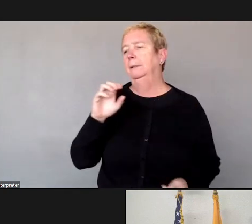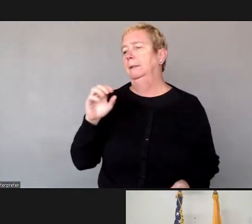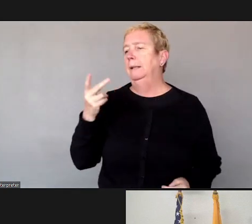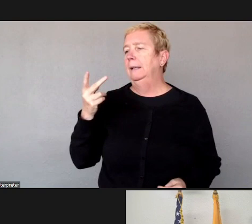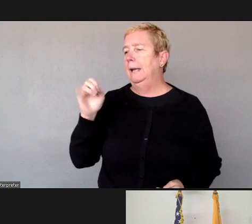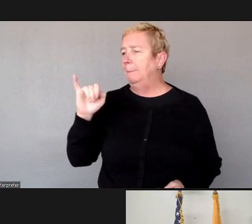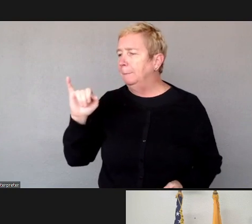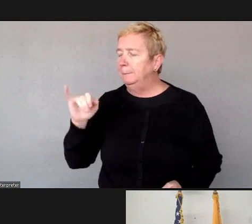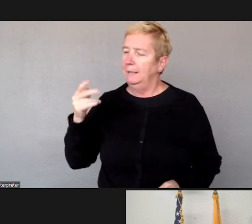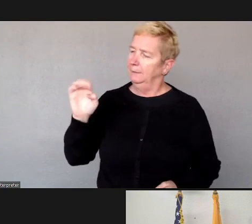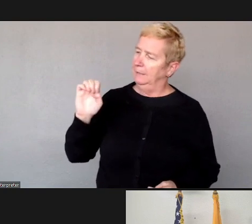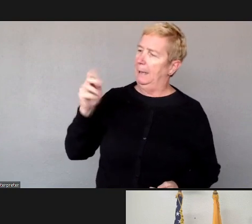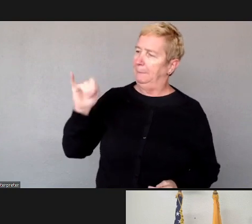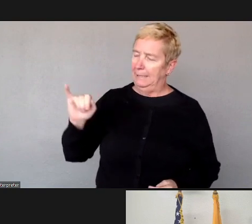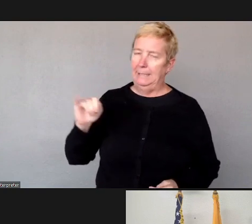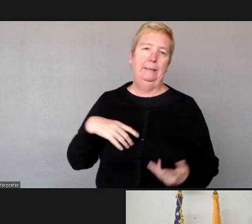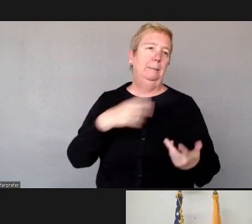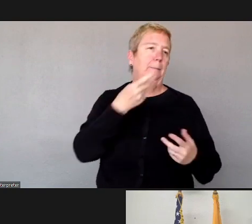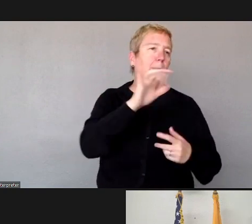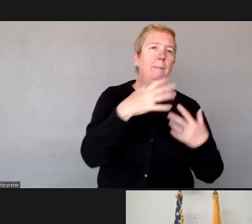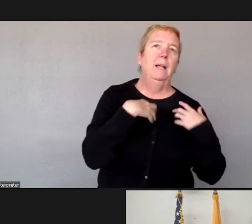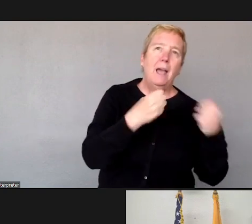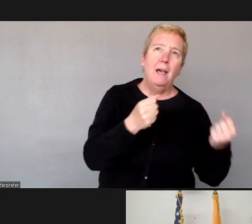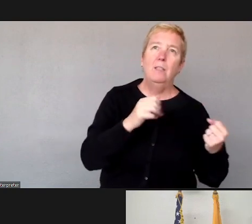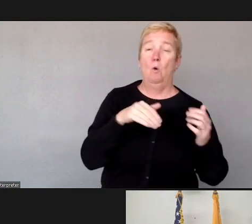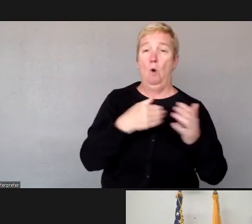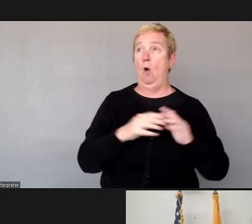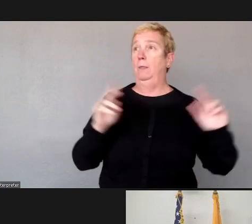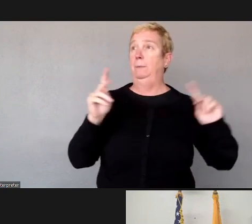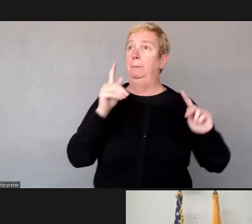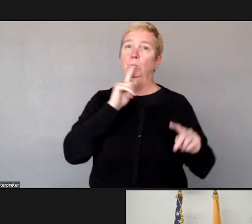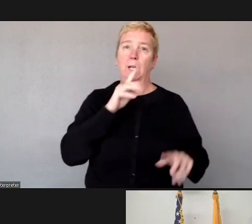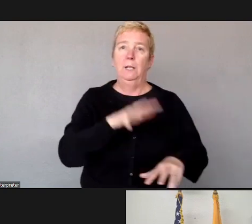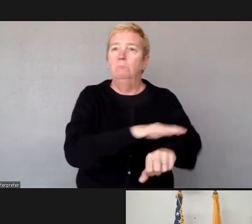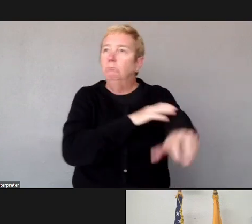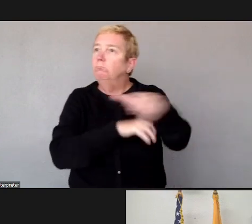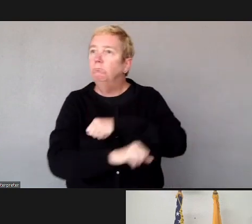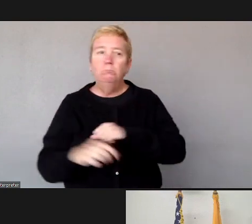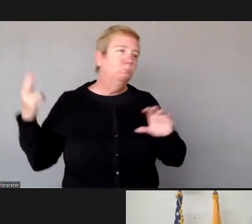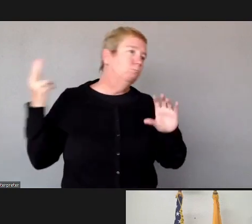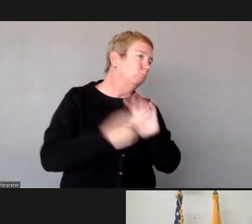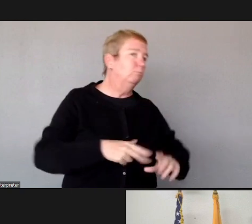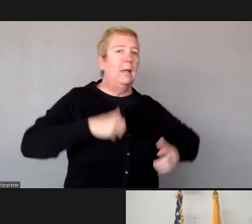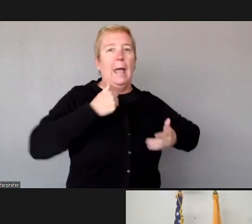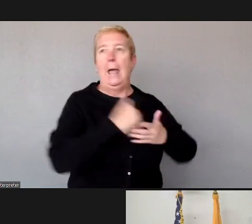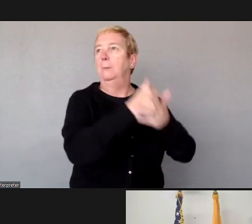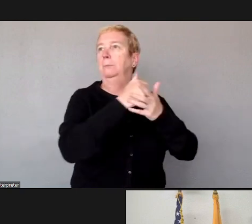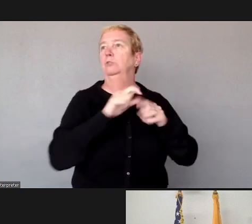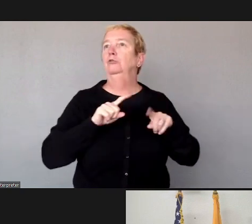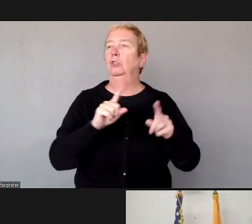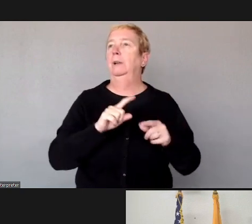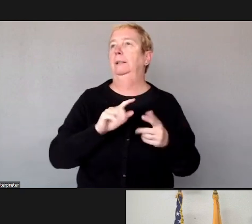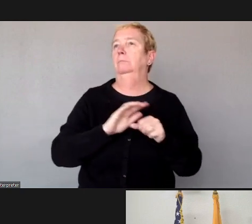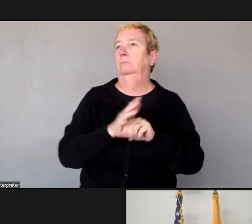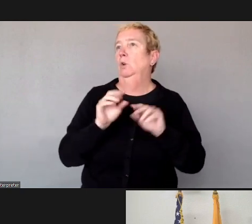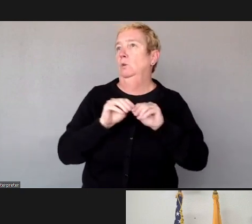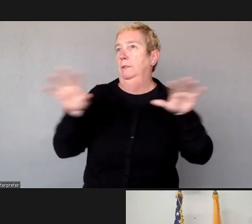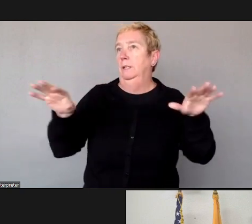our facilities, everybody really stepped in during the pandemic. And I just want to thank all of them, because I think where we're